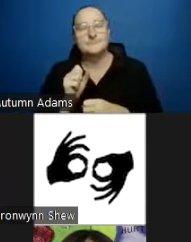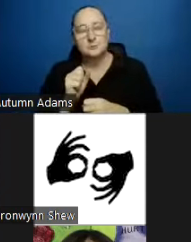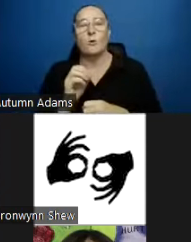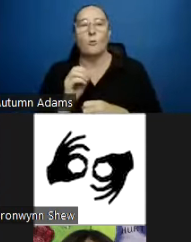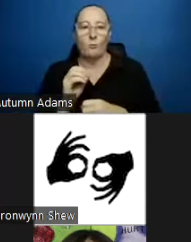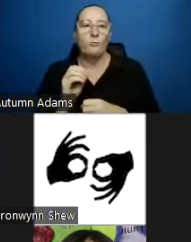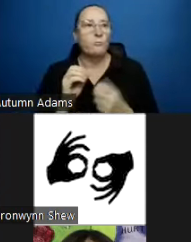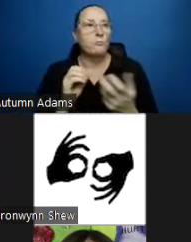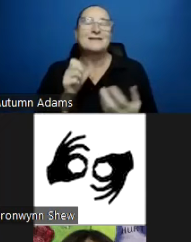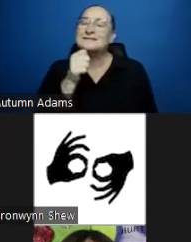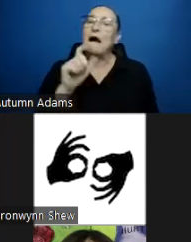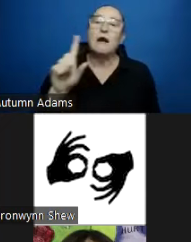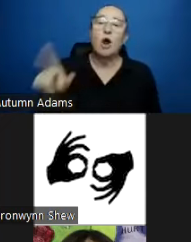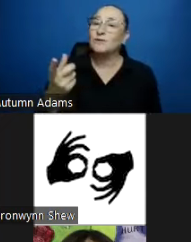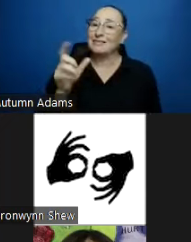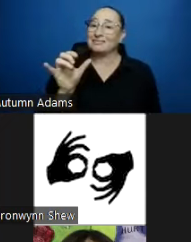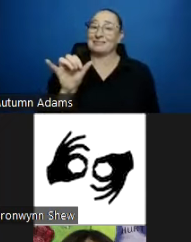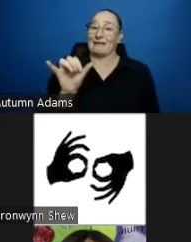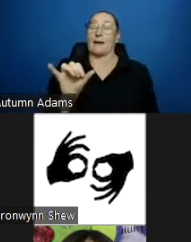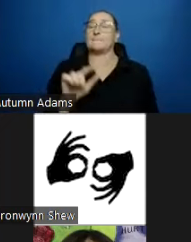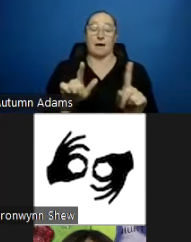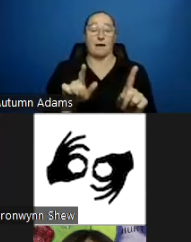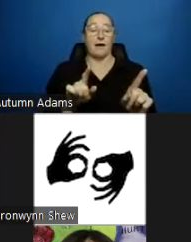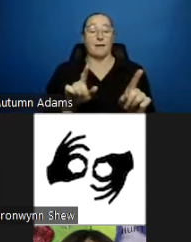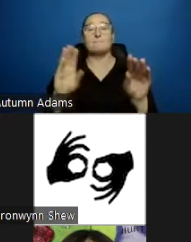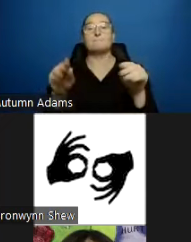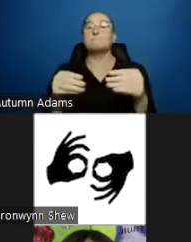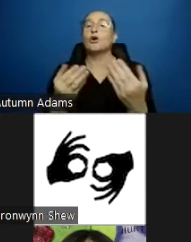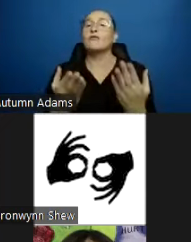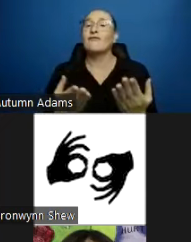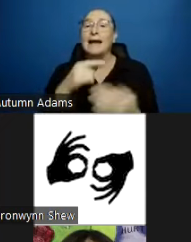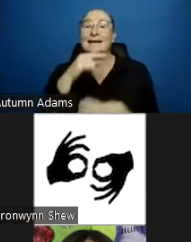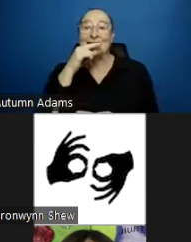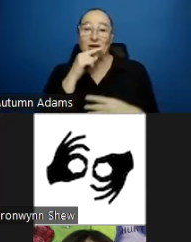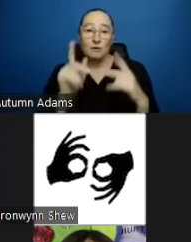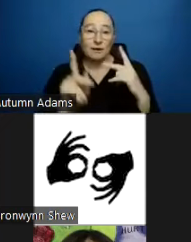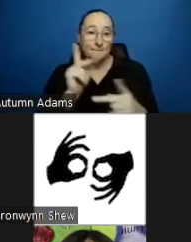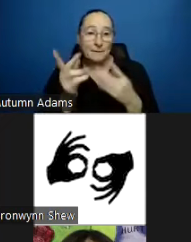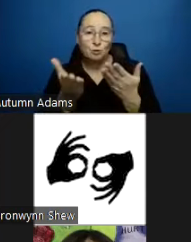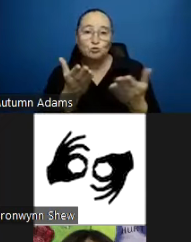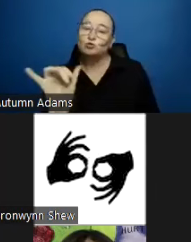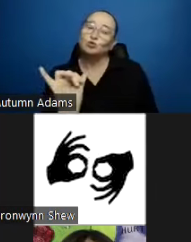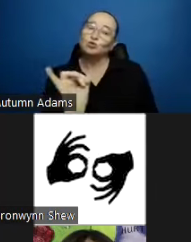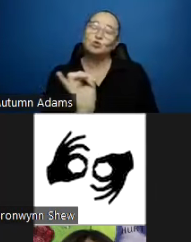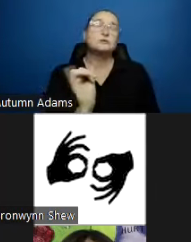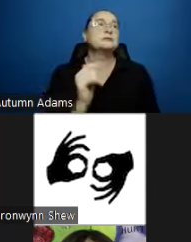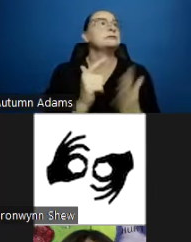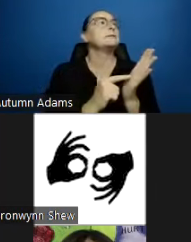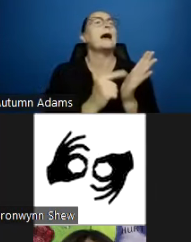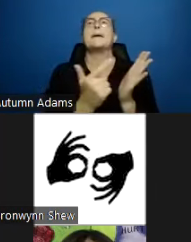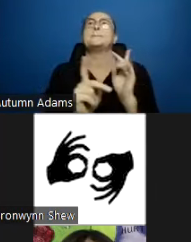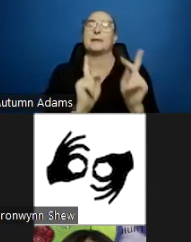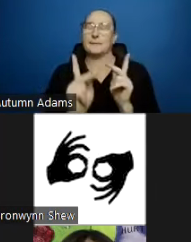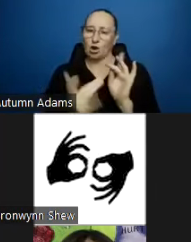it's not only that, but we also provide services for hearing people as well. Sometimes when people contact us, they're